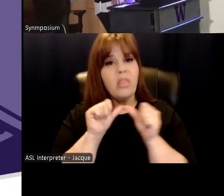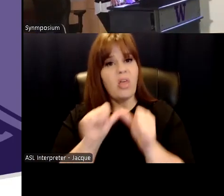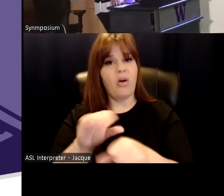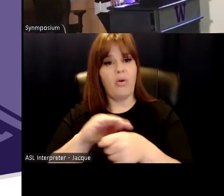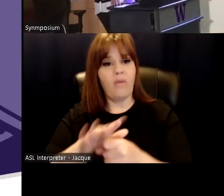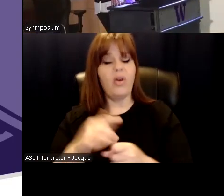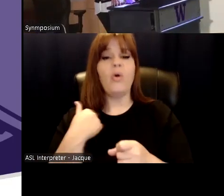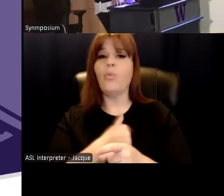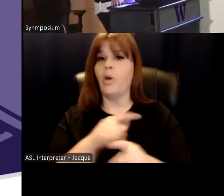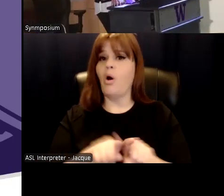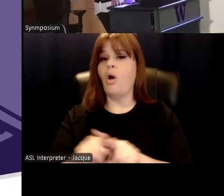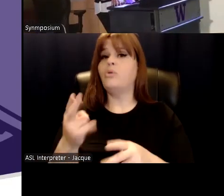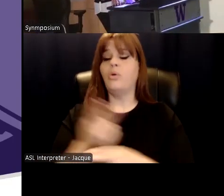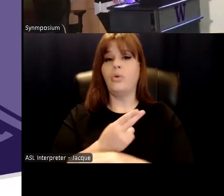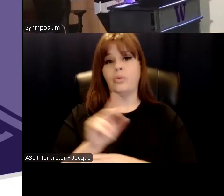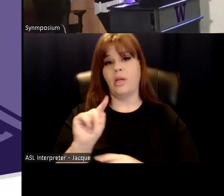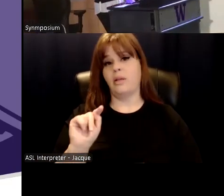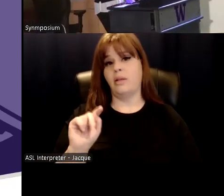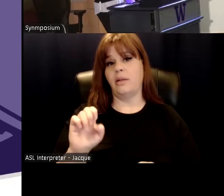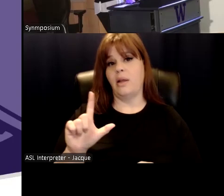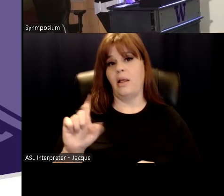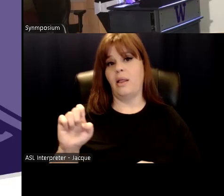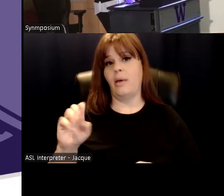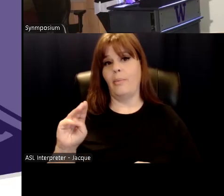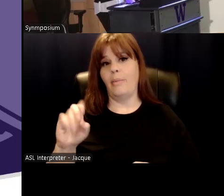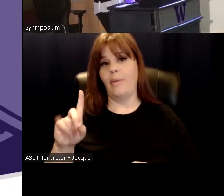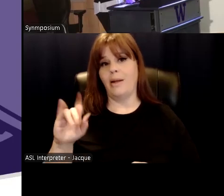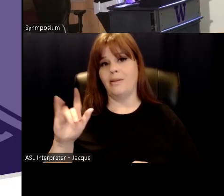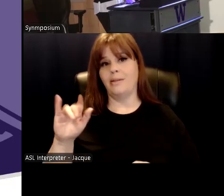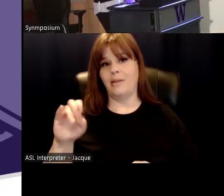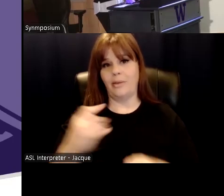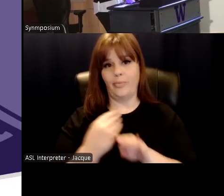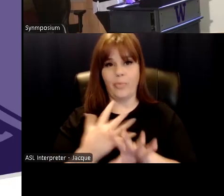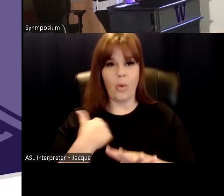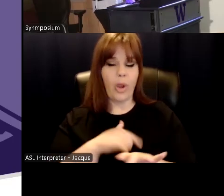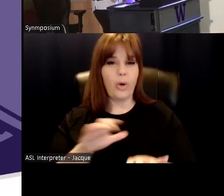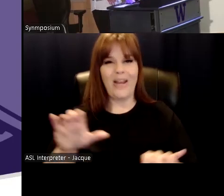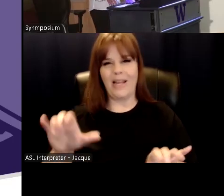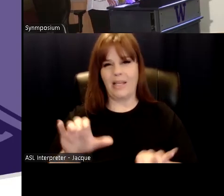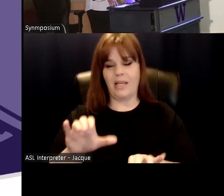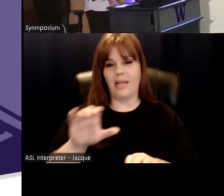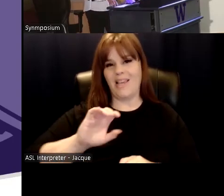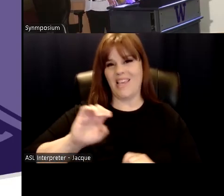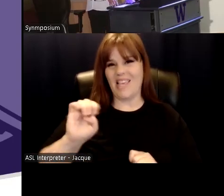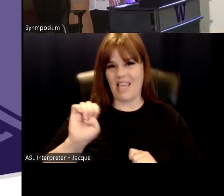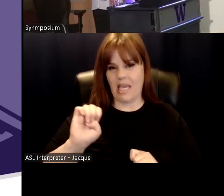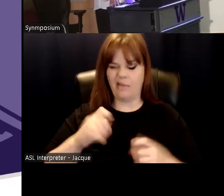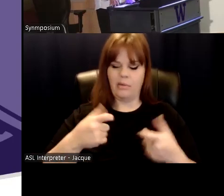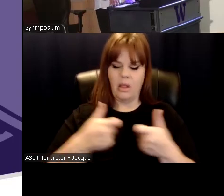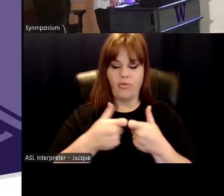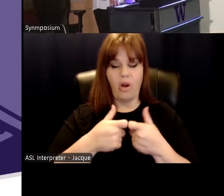also leveraging telemedicine. We're doing e-consults, so electronic consultations